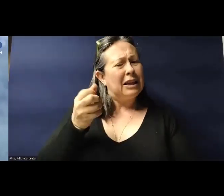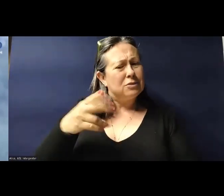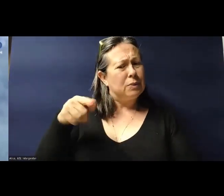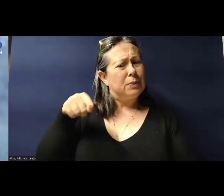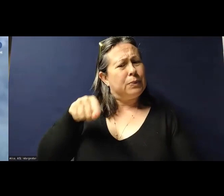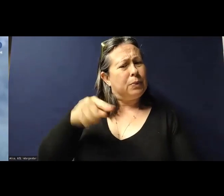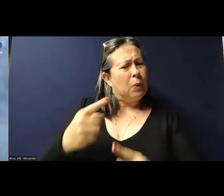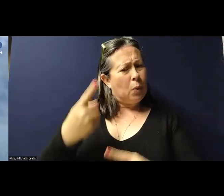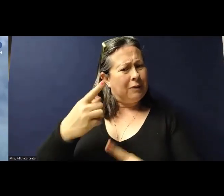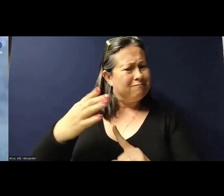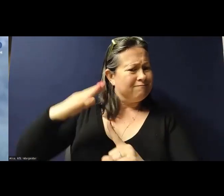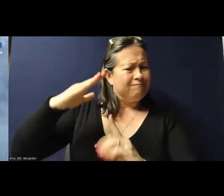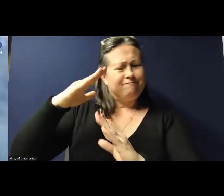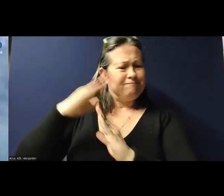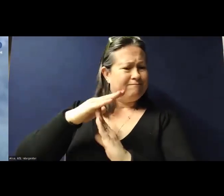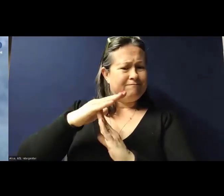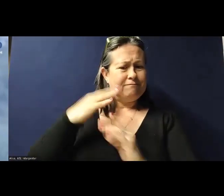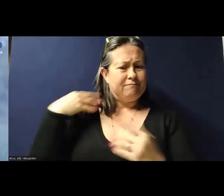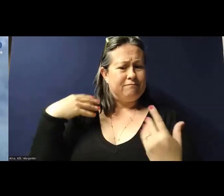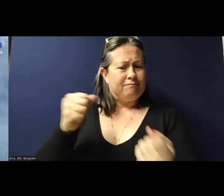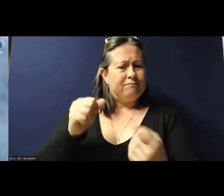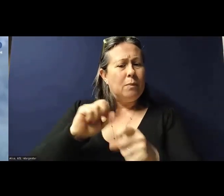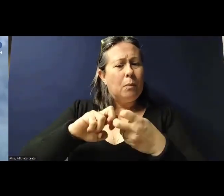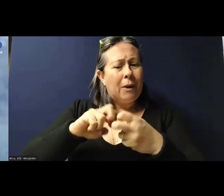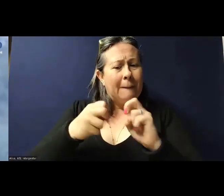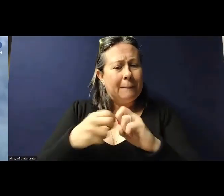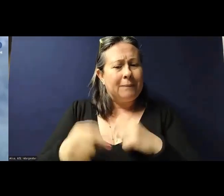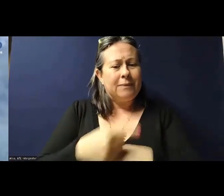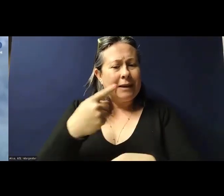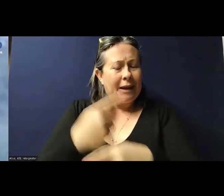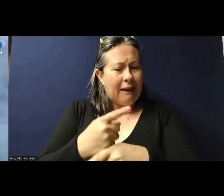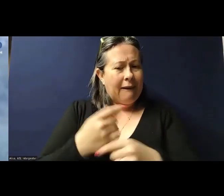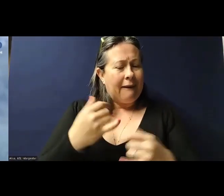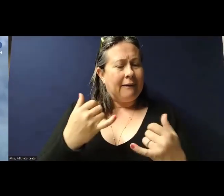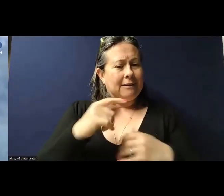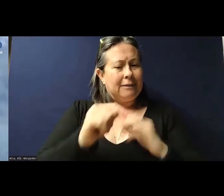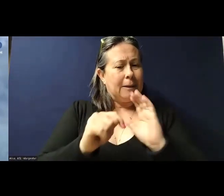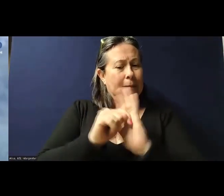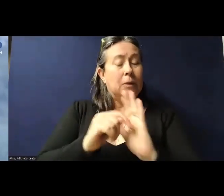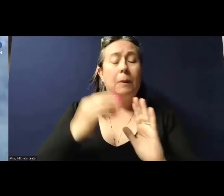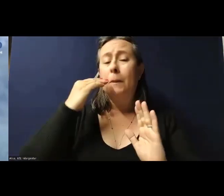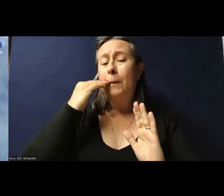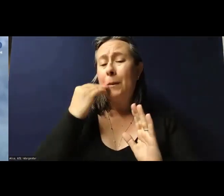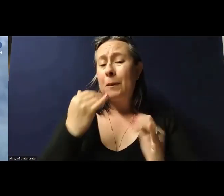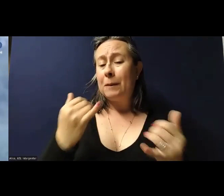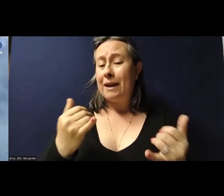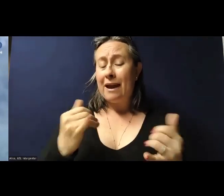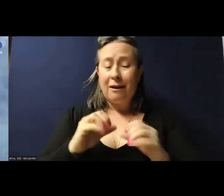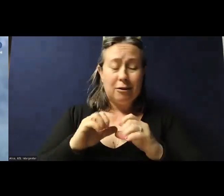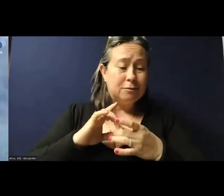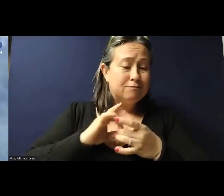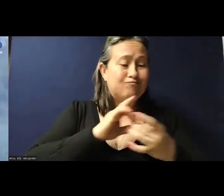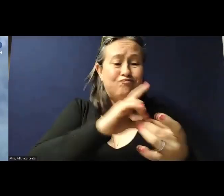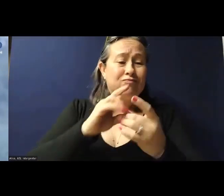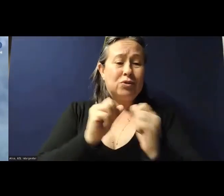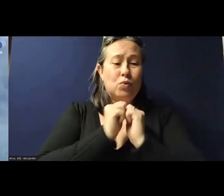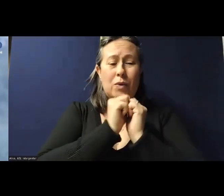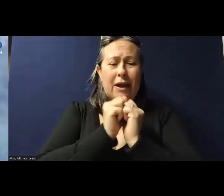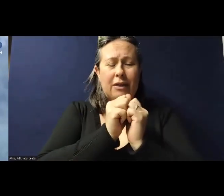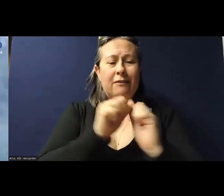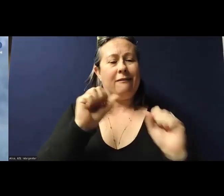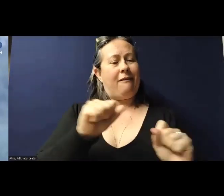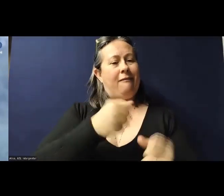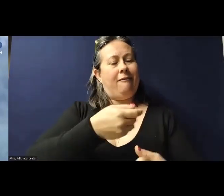challenges confronting us today. With this announcement, I know that together we are on the road to end cancer as we know